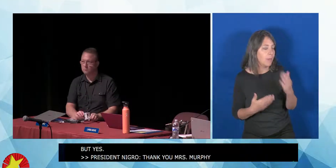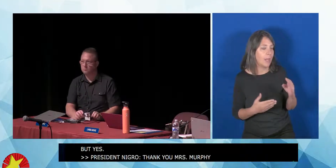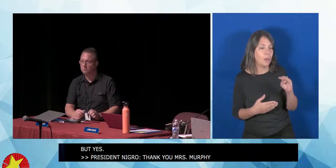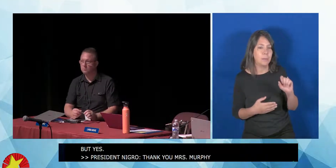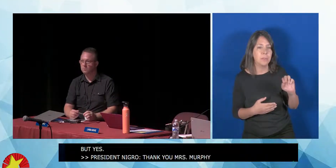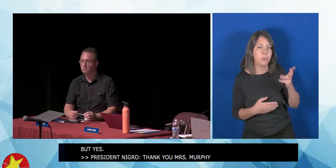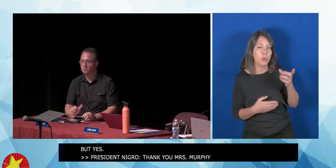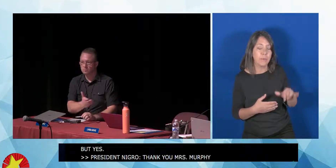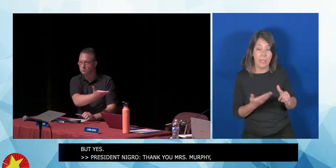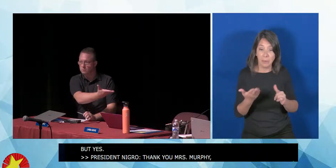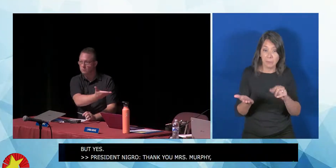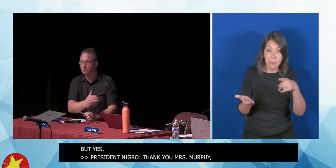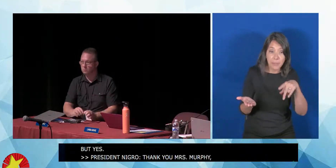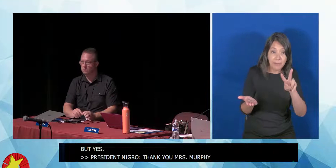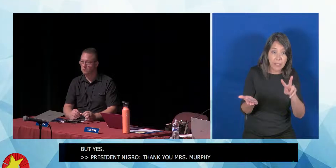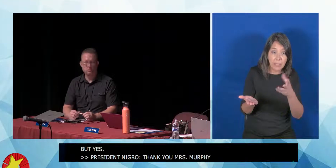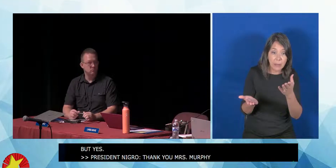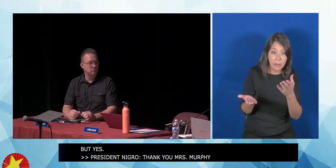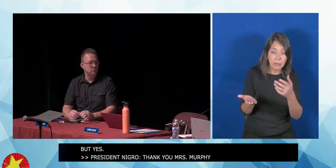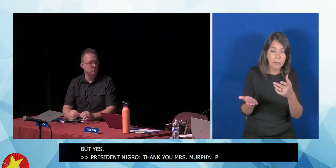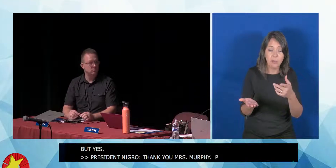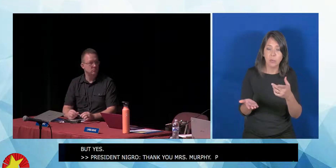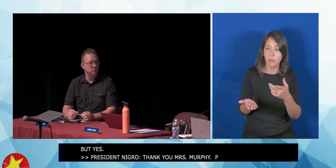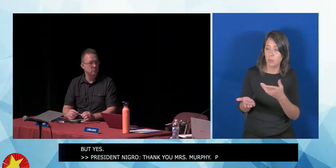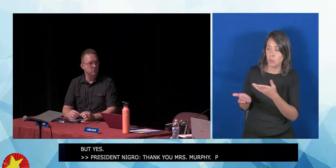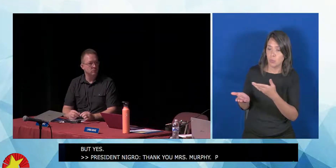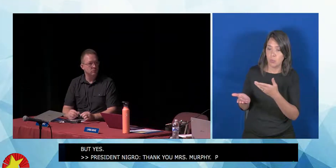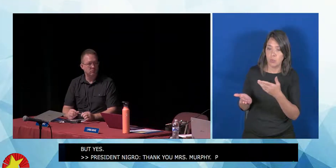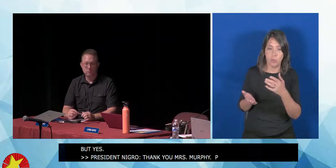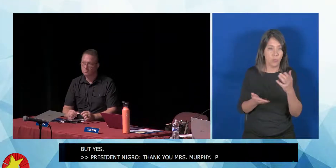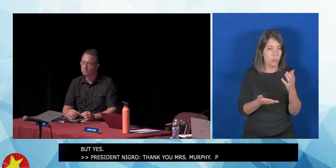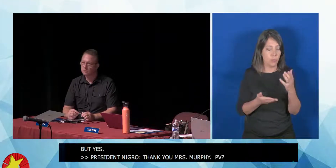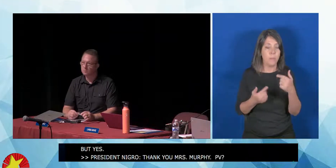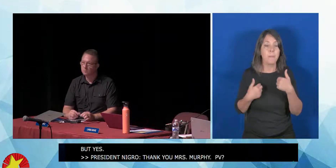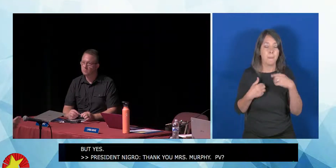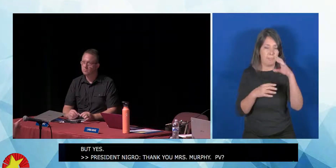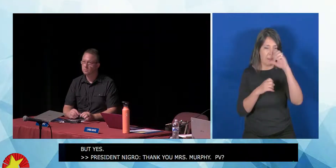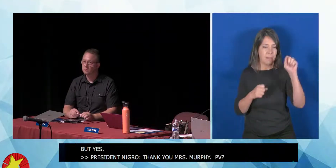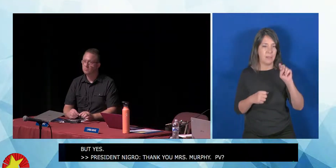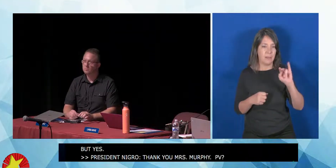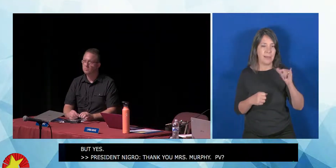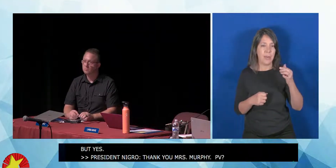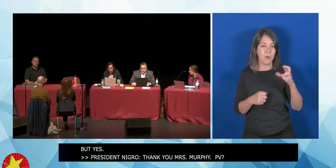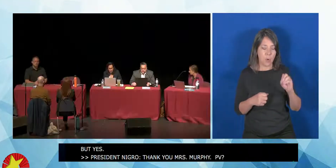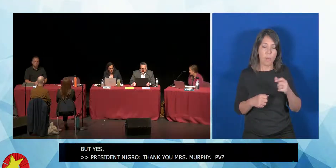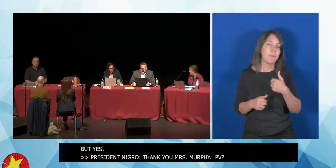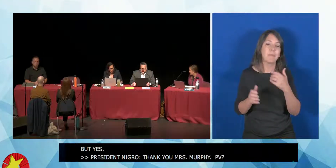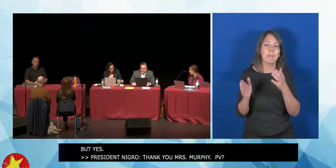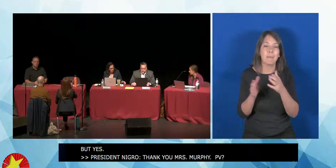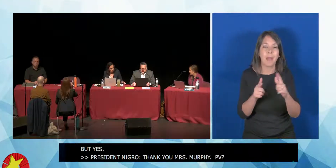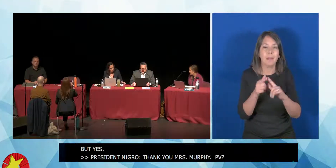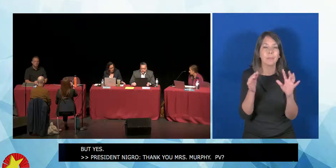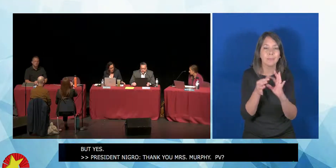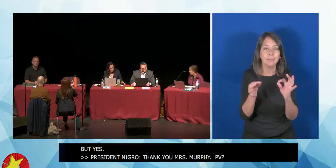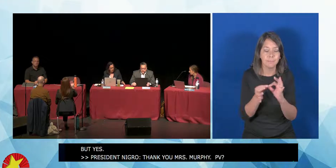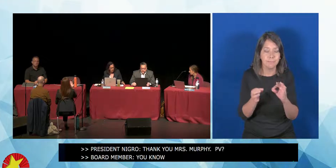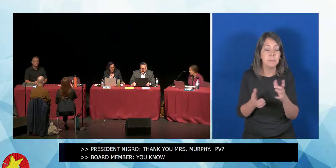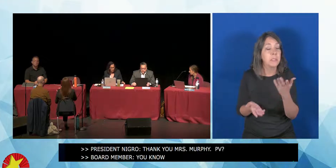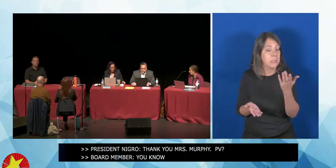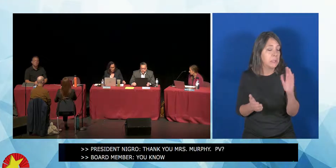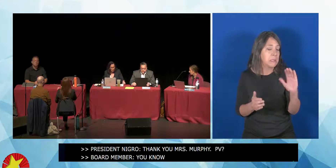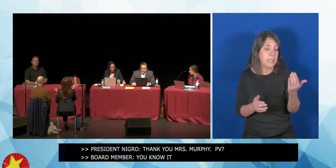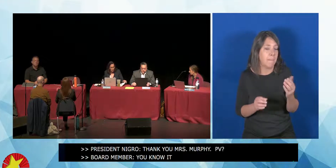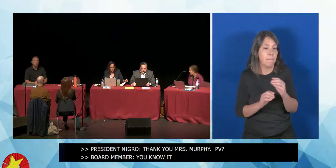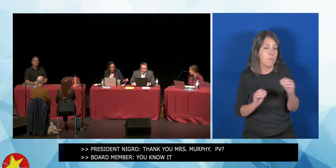PV? You go ahead. I was going to say it seems like there may not be a policy that we may be